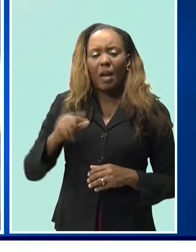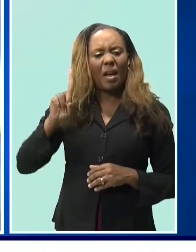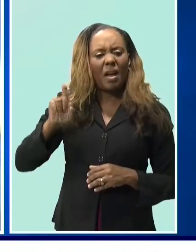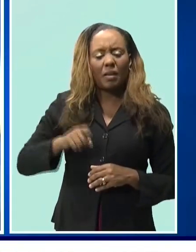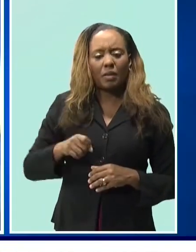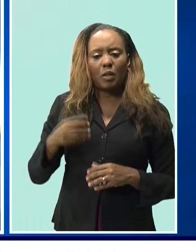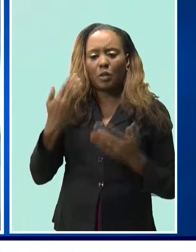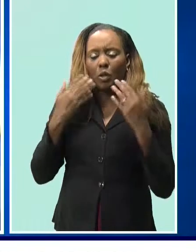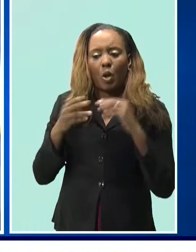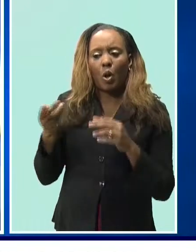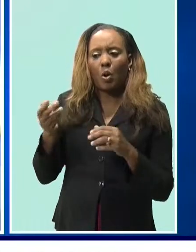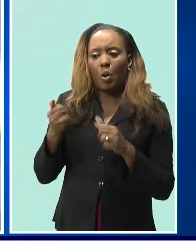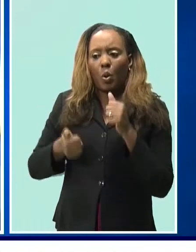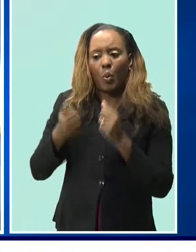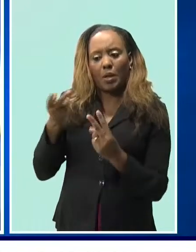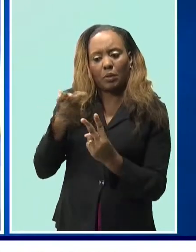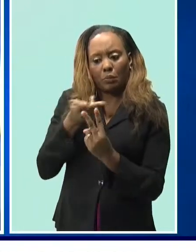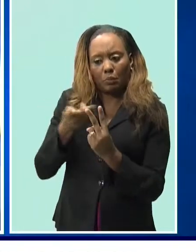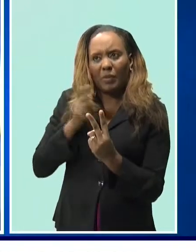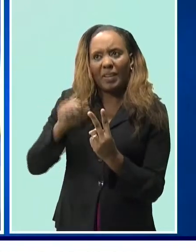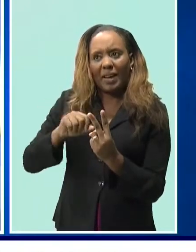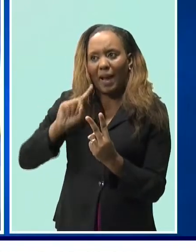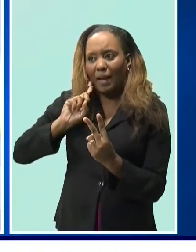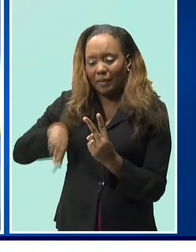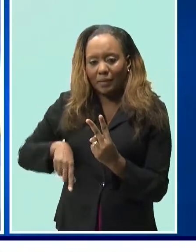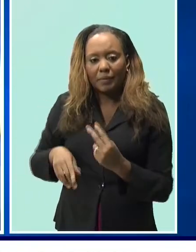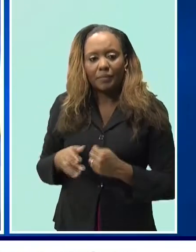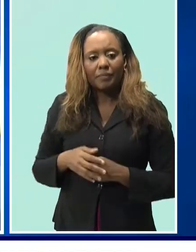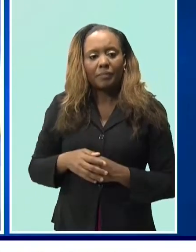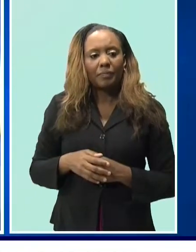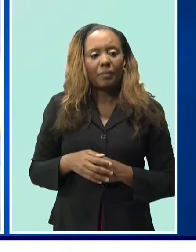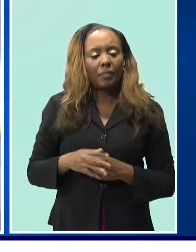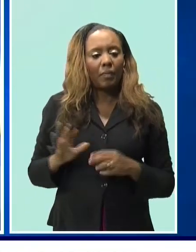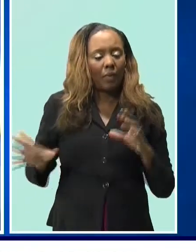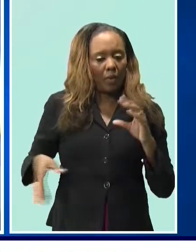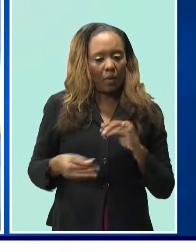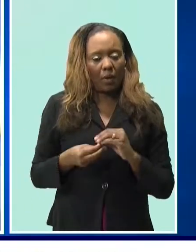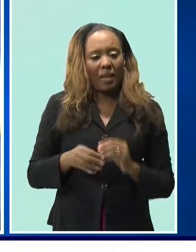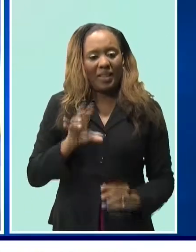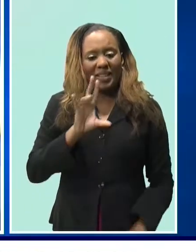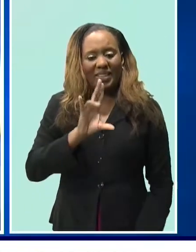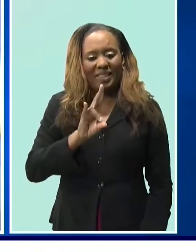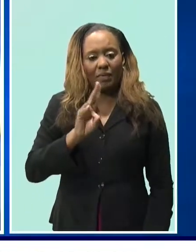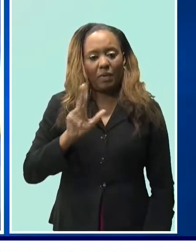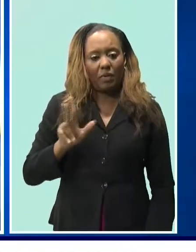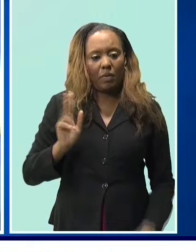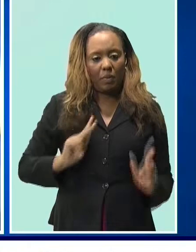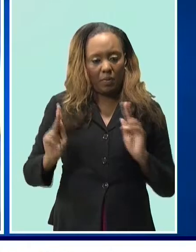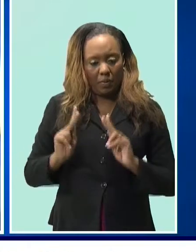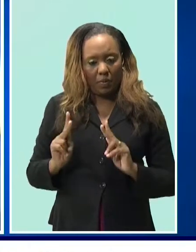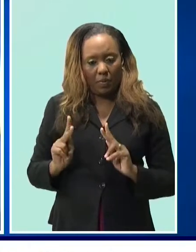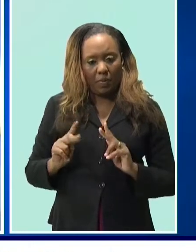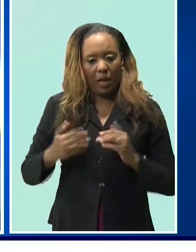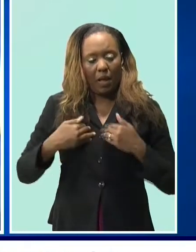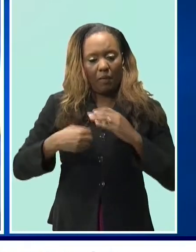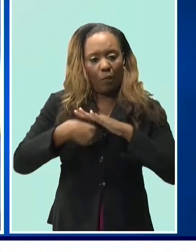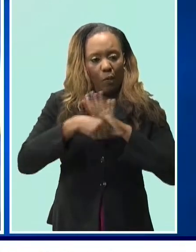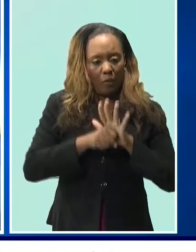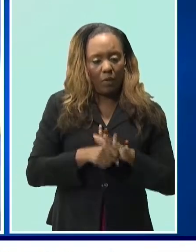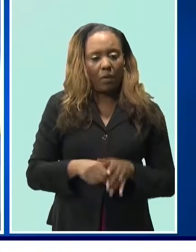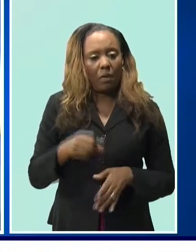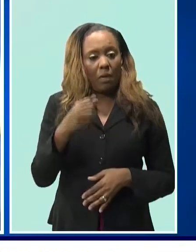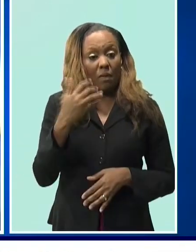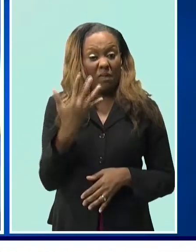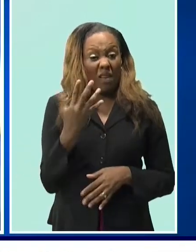there, and whomever it is for can answer. We've had 73 cases to date, 5 deaths. It's all